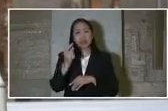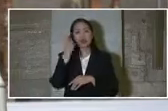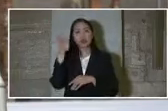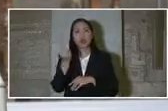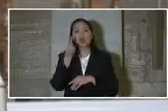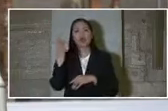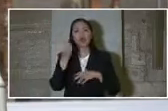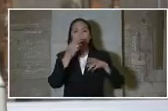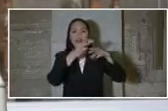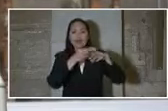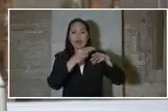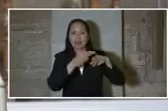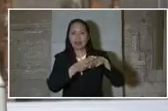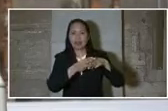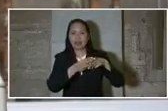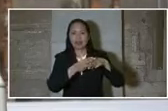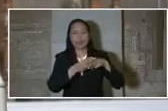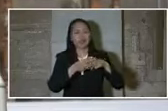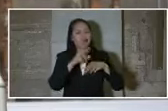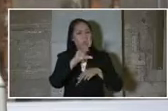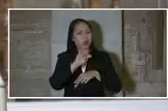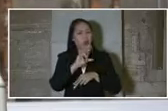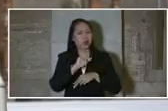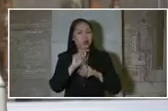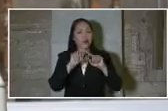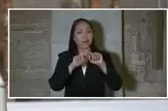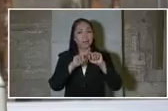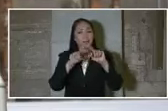pangalan, kundi ito ay